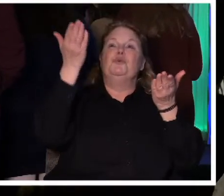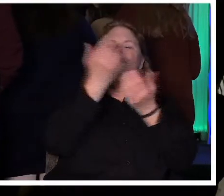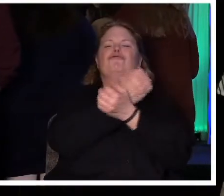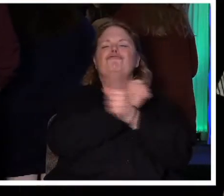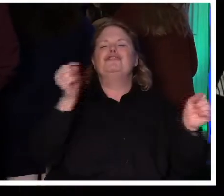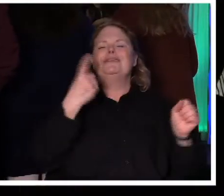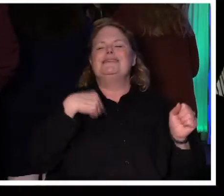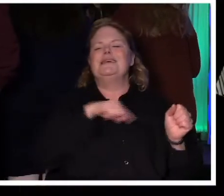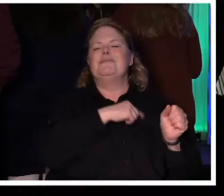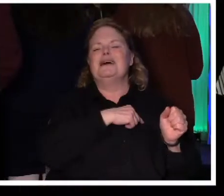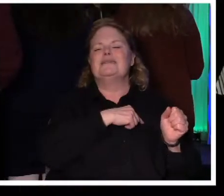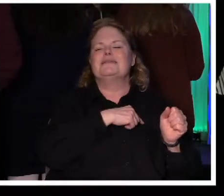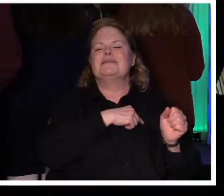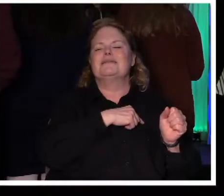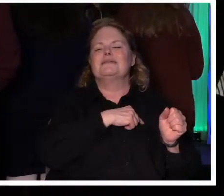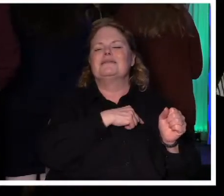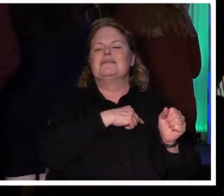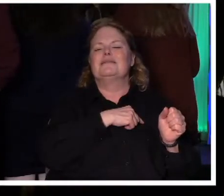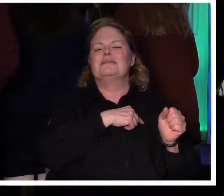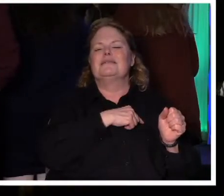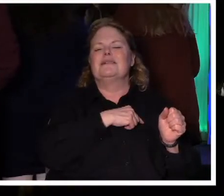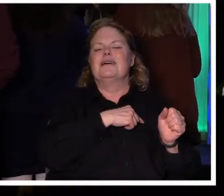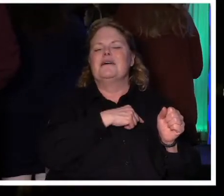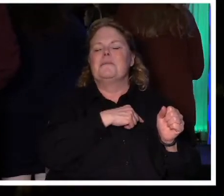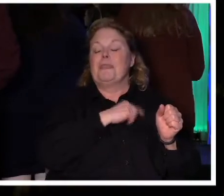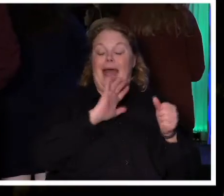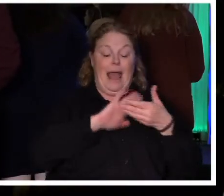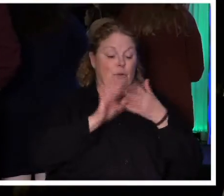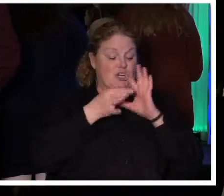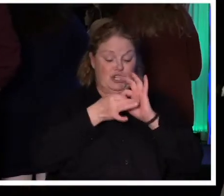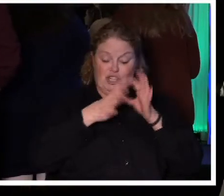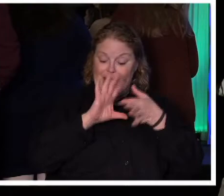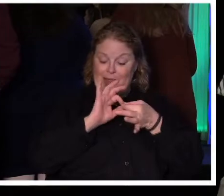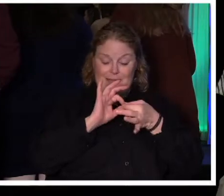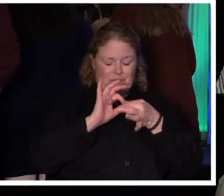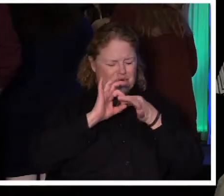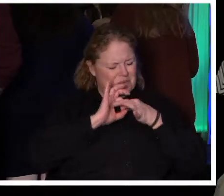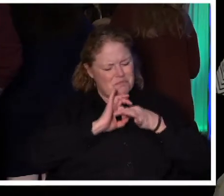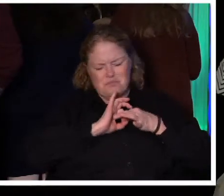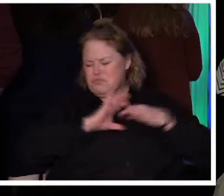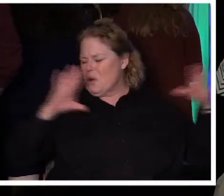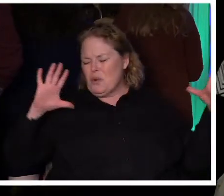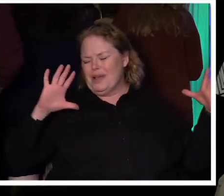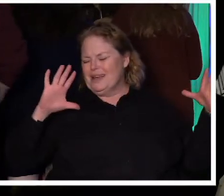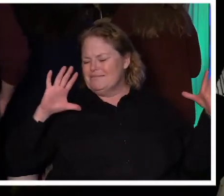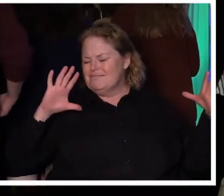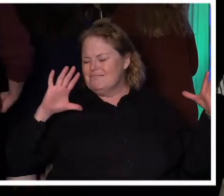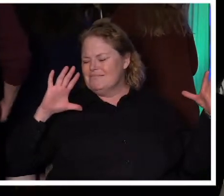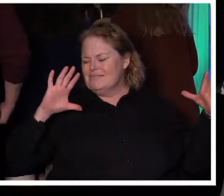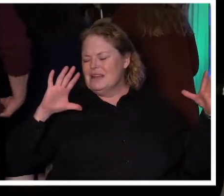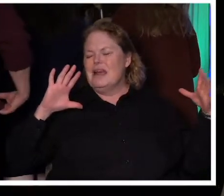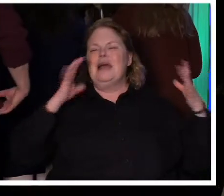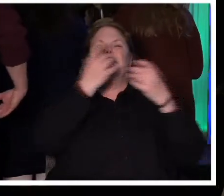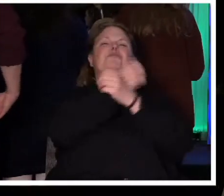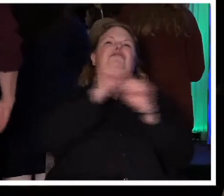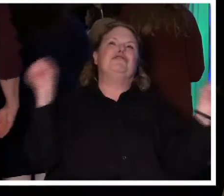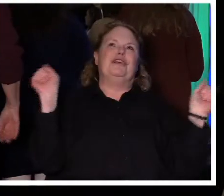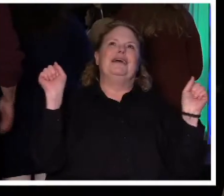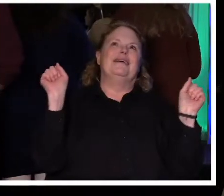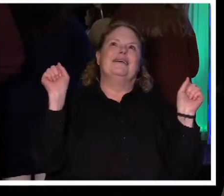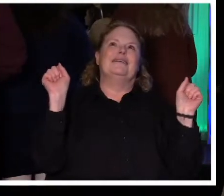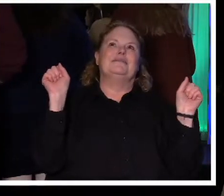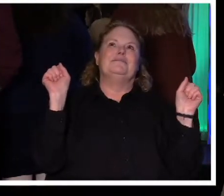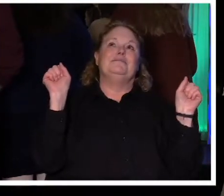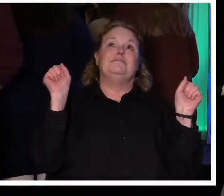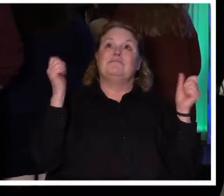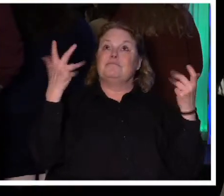and restore. And that you would break chains for your glory. And then, Lord, having been in your presence,